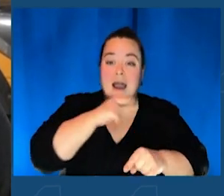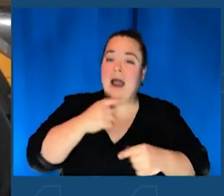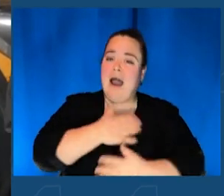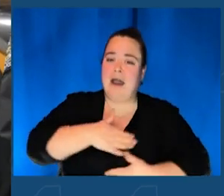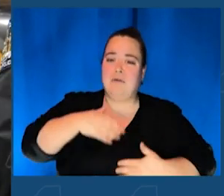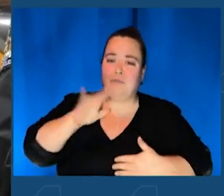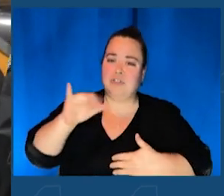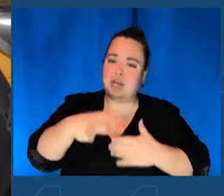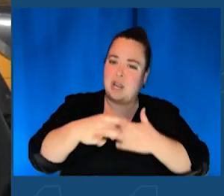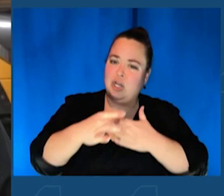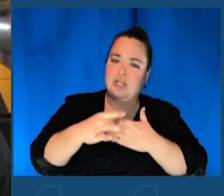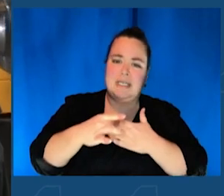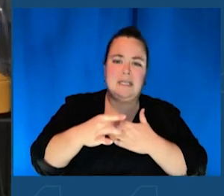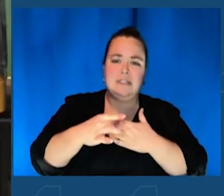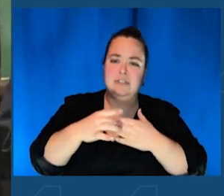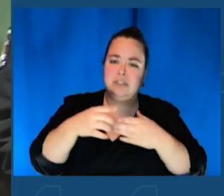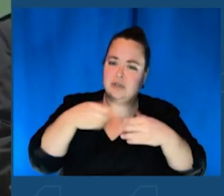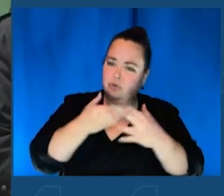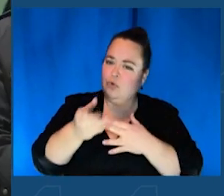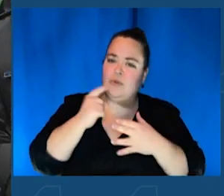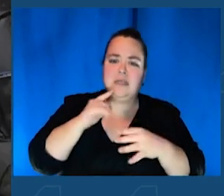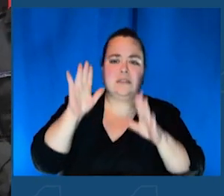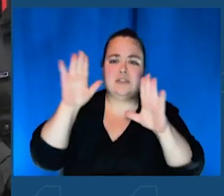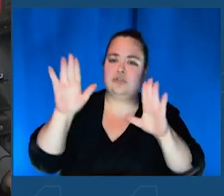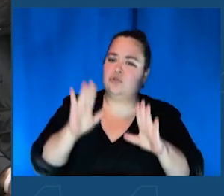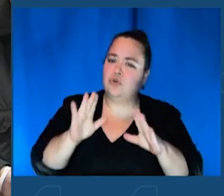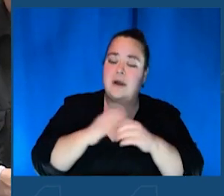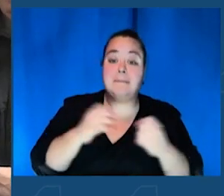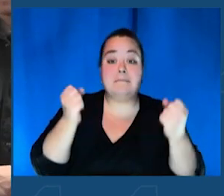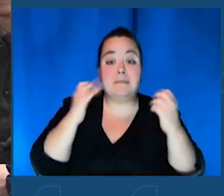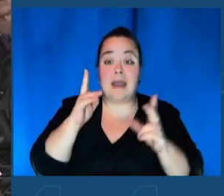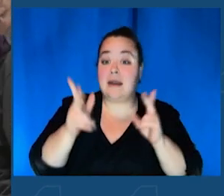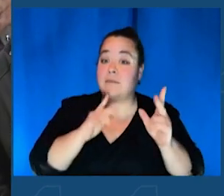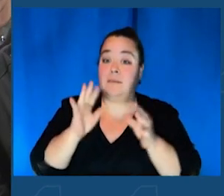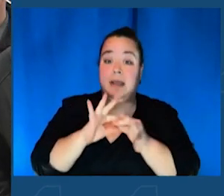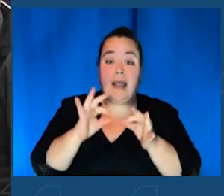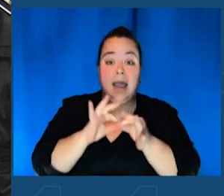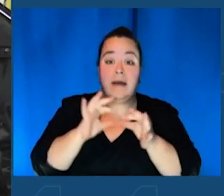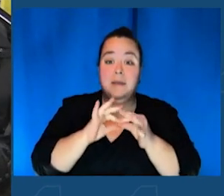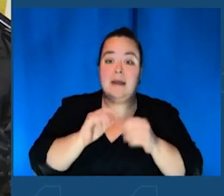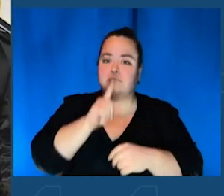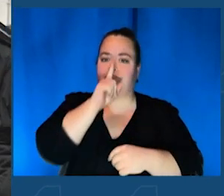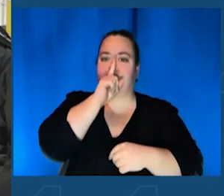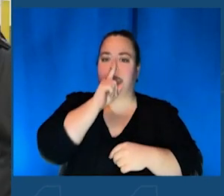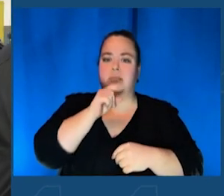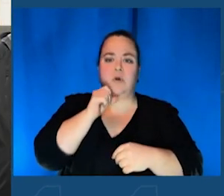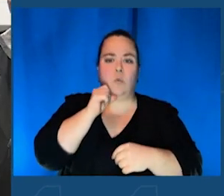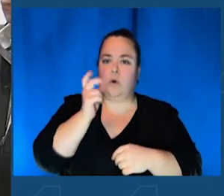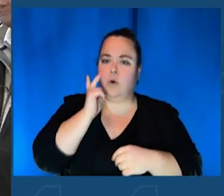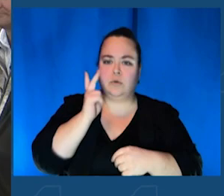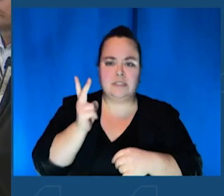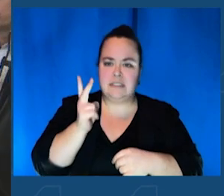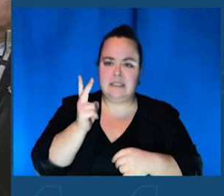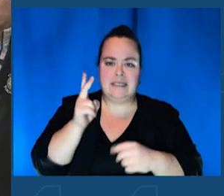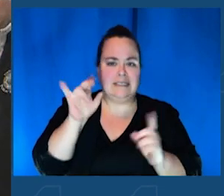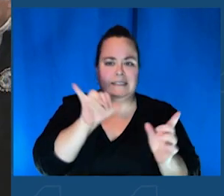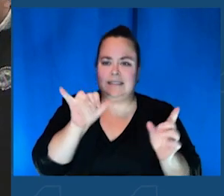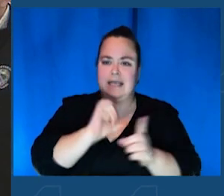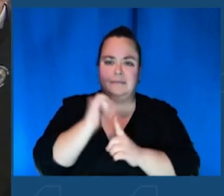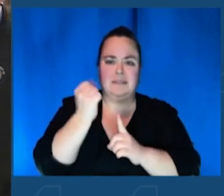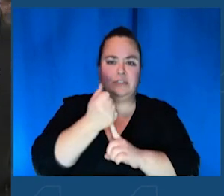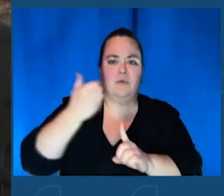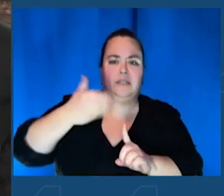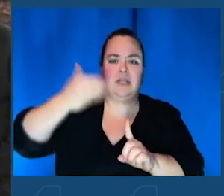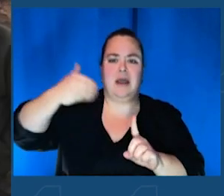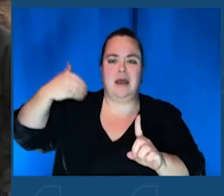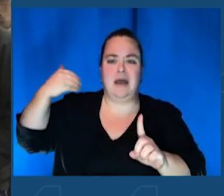this. It's been extraordinary. And a lot of people are commenting on the fact that we're not seeing the same situation we've seen in the past, where